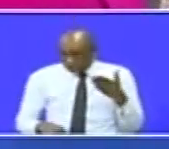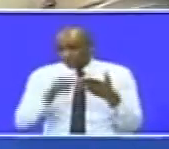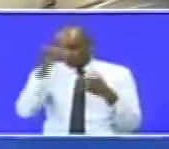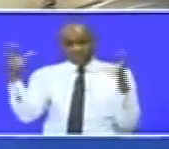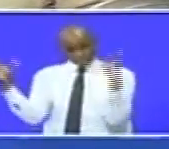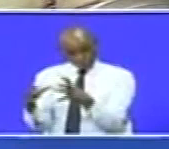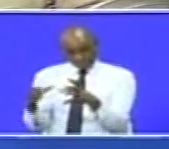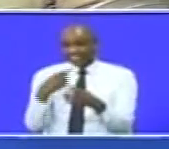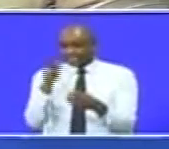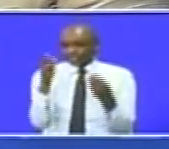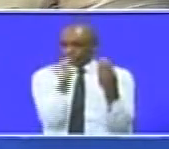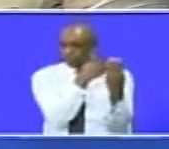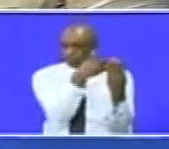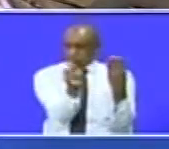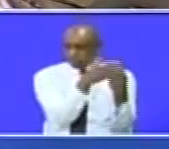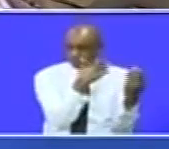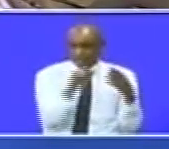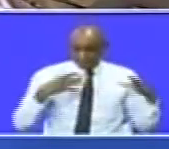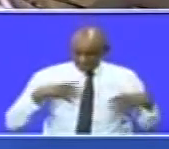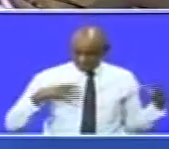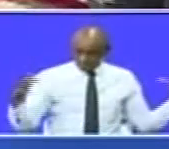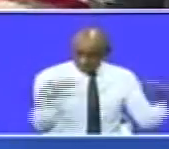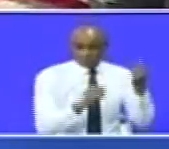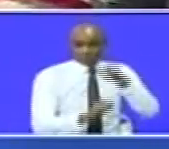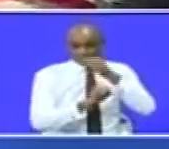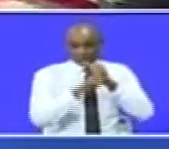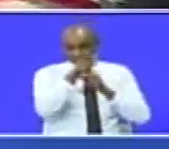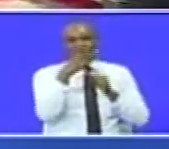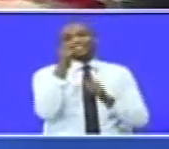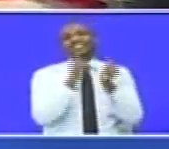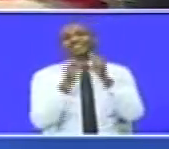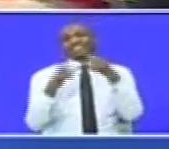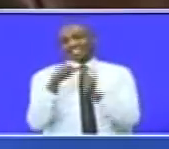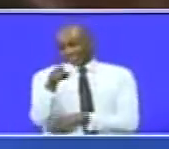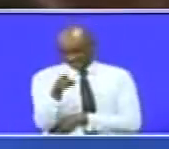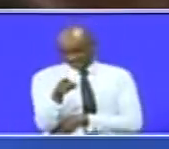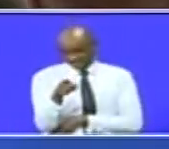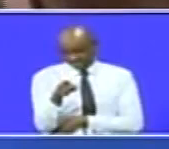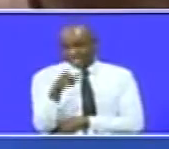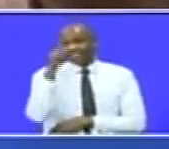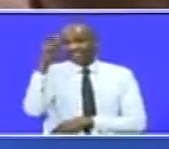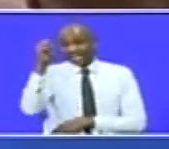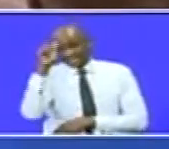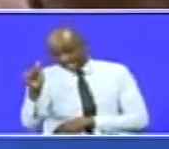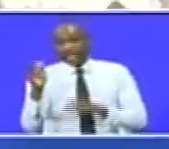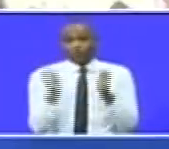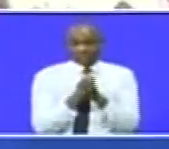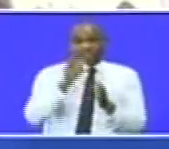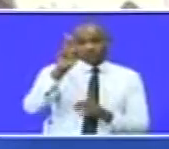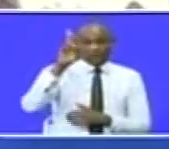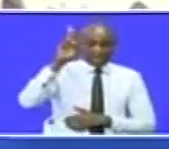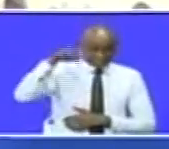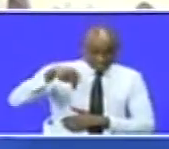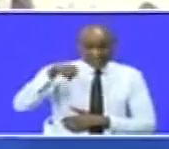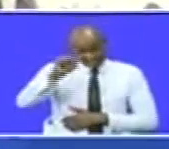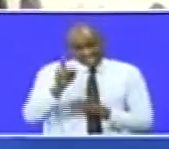Jubilee Brigade to consolidate their grassroots support ahead of the formal merger of the TNA and URP wings